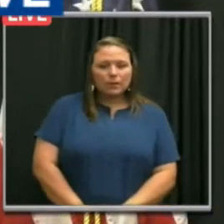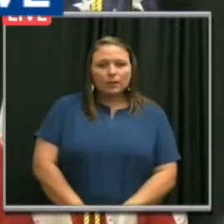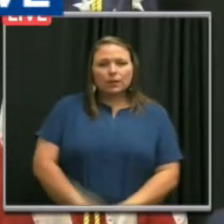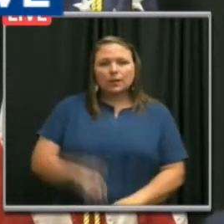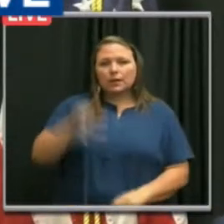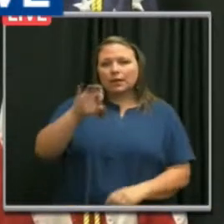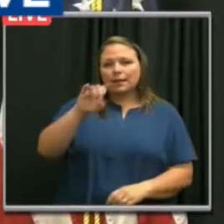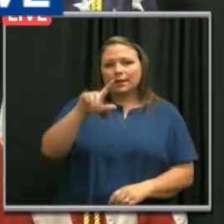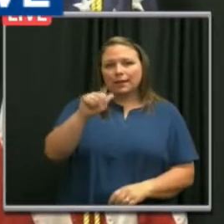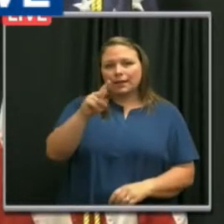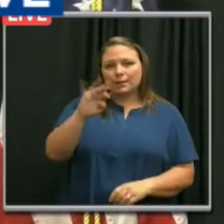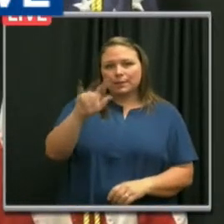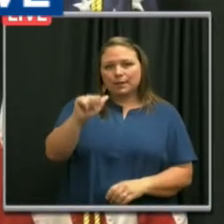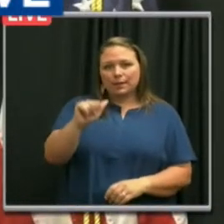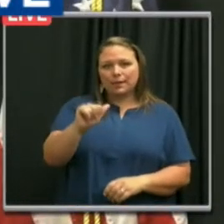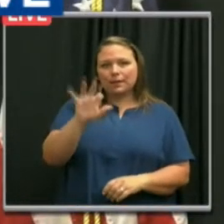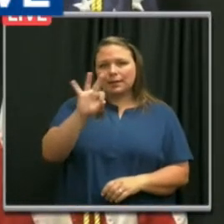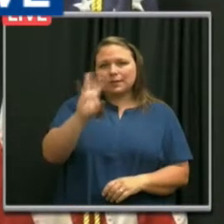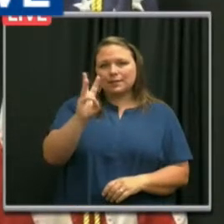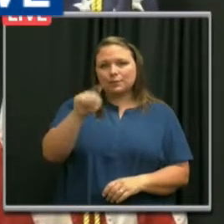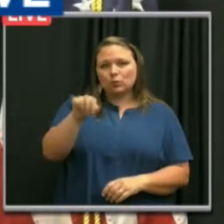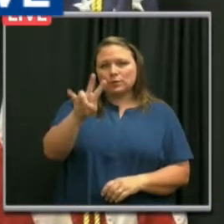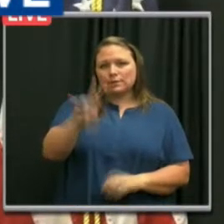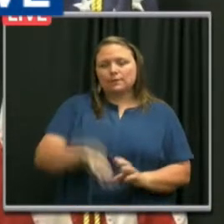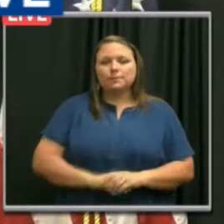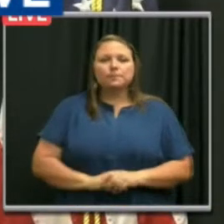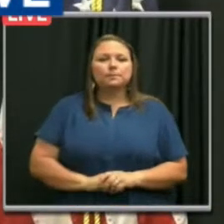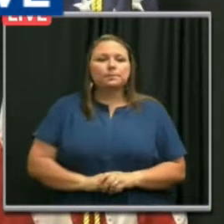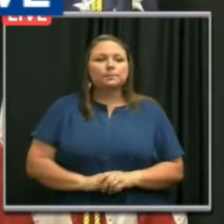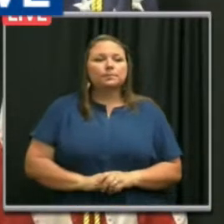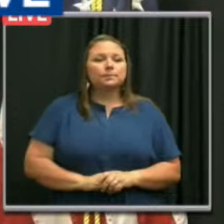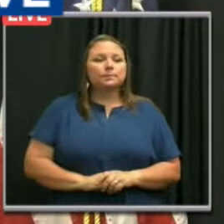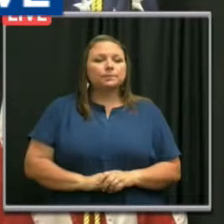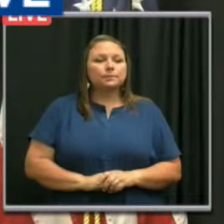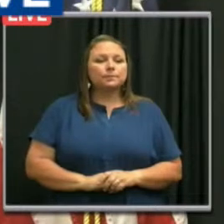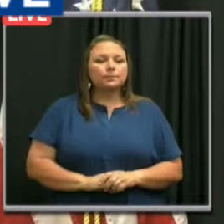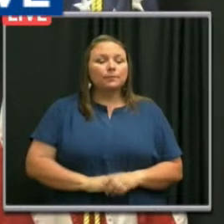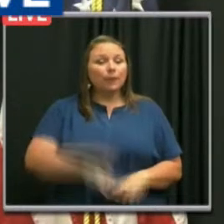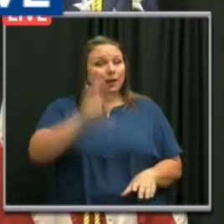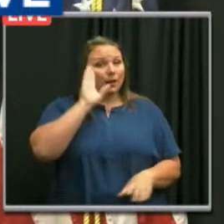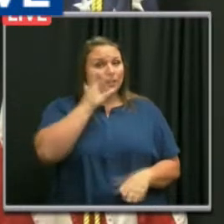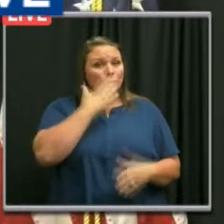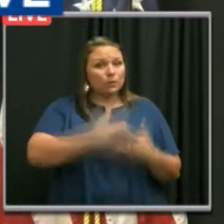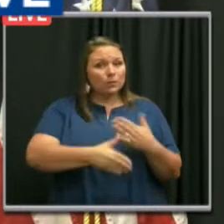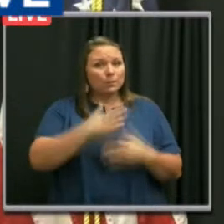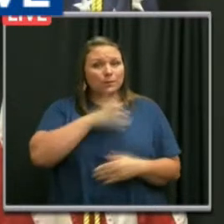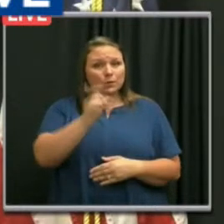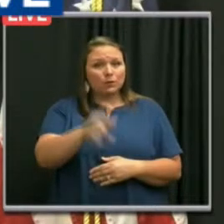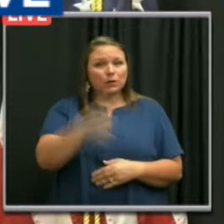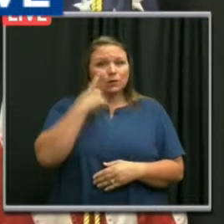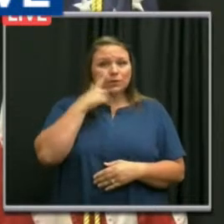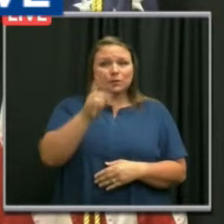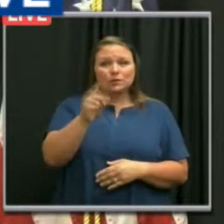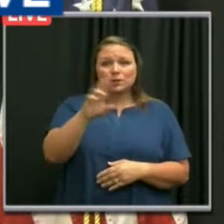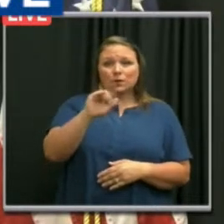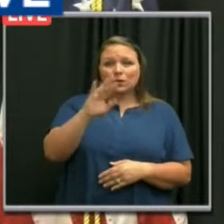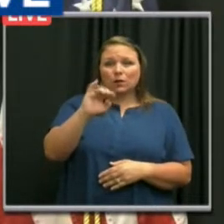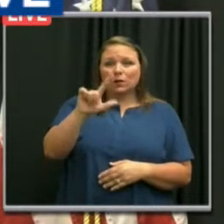Nayeli Alamia at 96.7 FM. Nayeli? Hi, good morning. My question is for Dr.